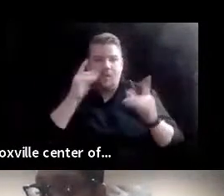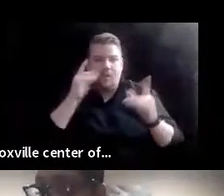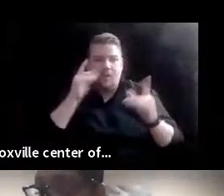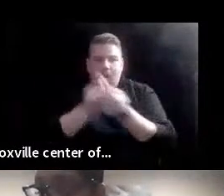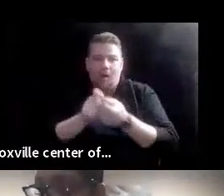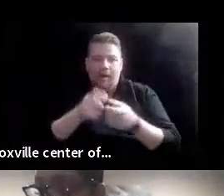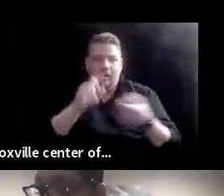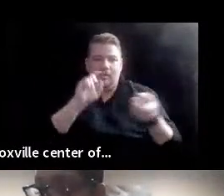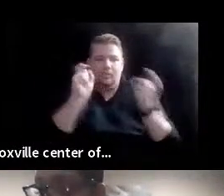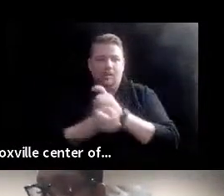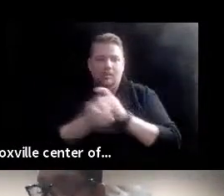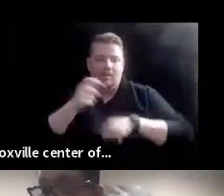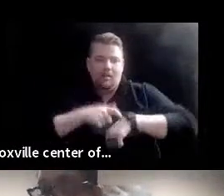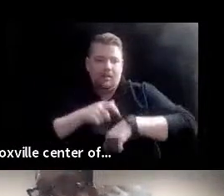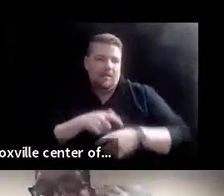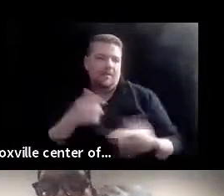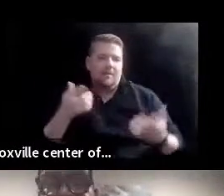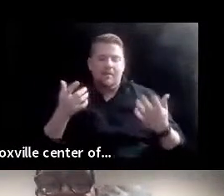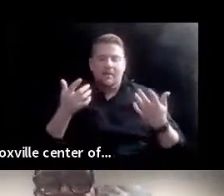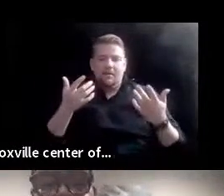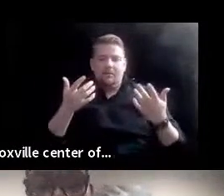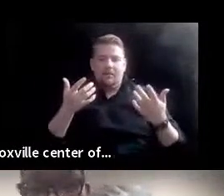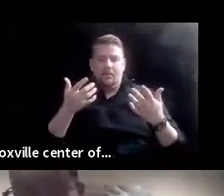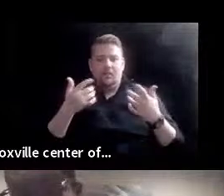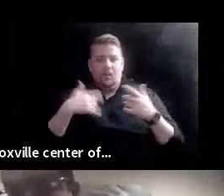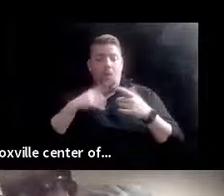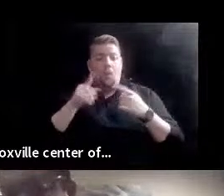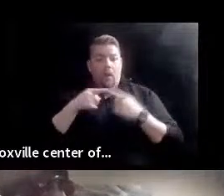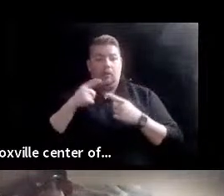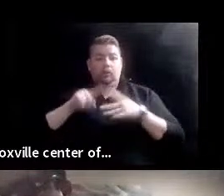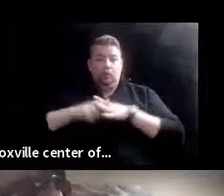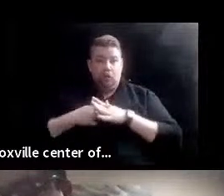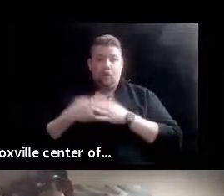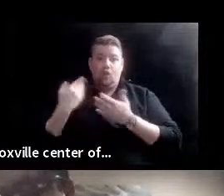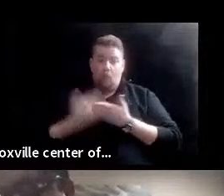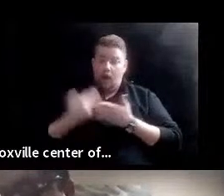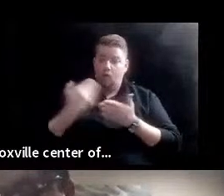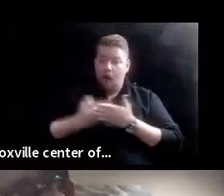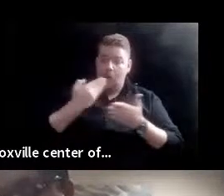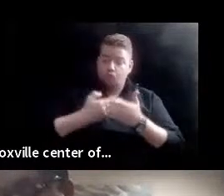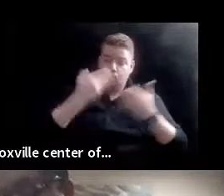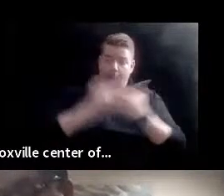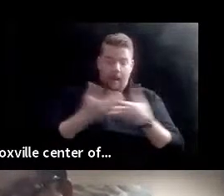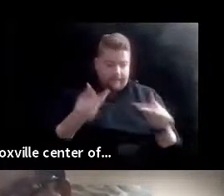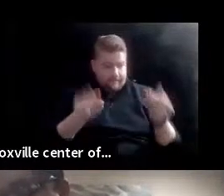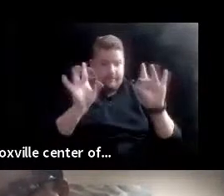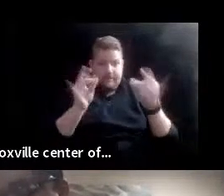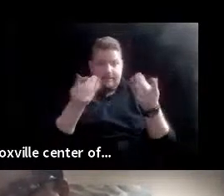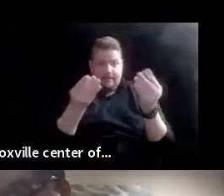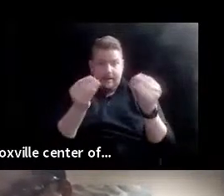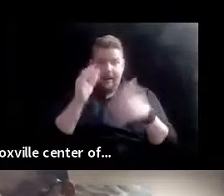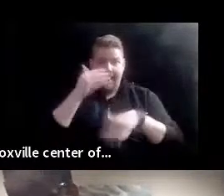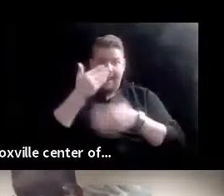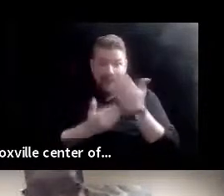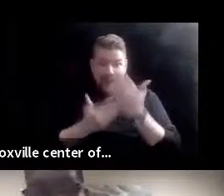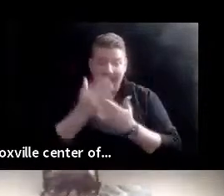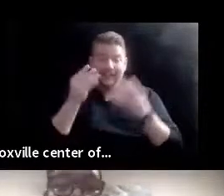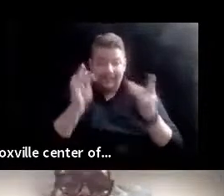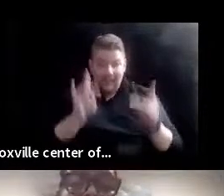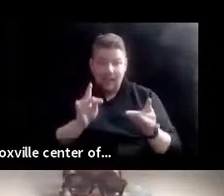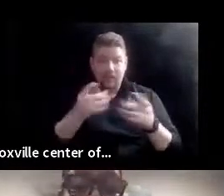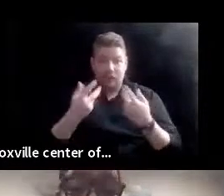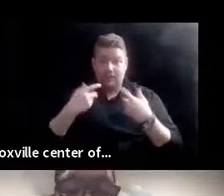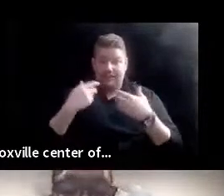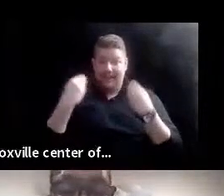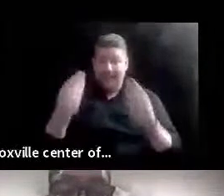unfortunately, until it really starts arriving and we actually have it in our hands to administer. We don't know exactly what we're going to